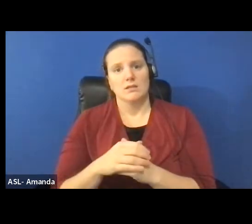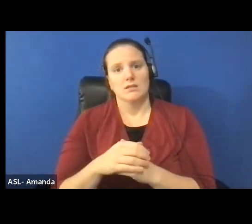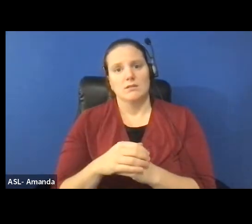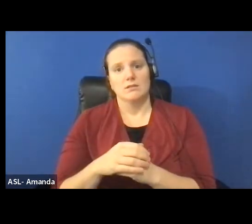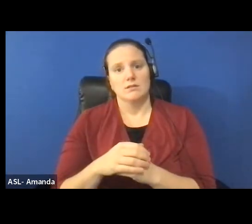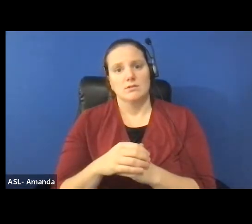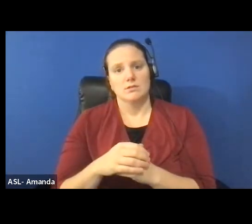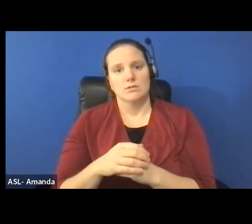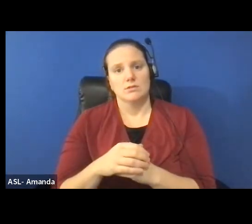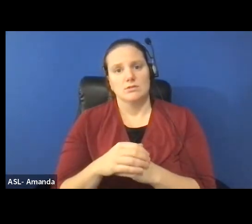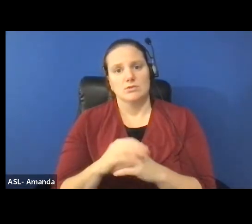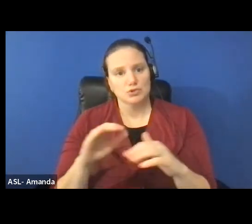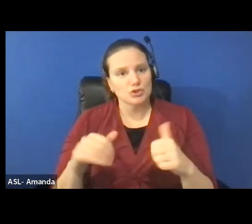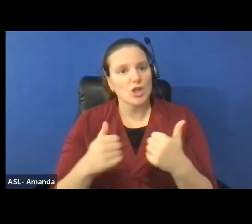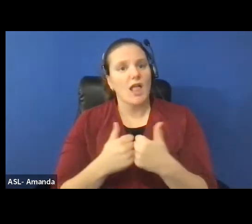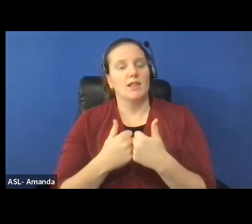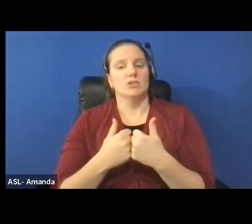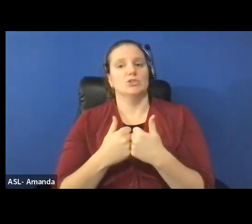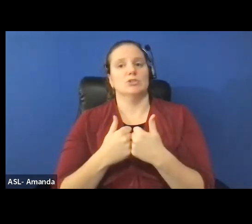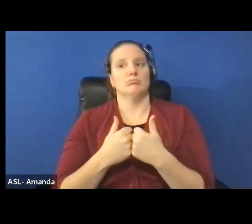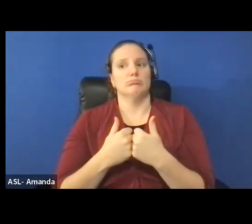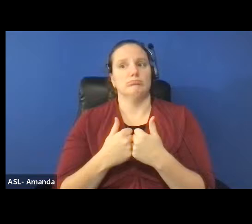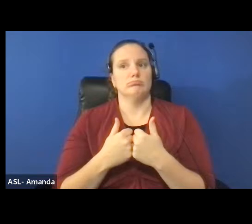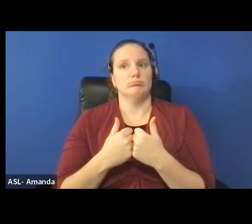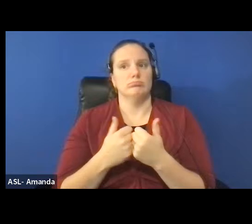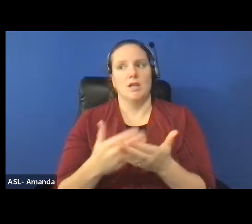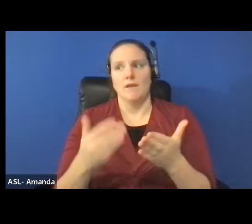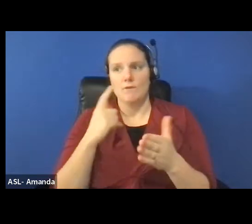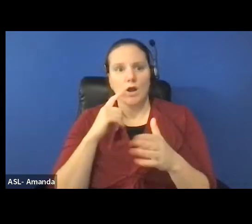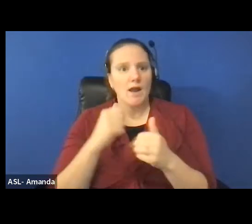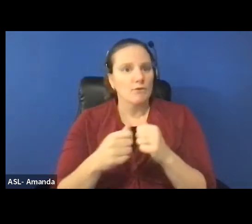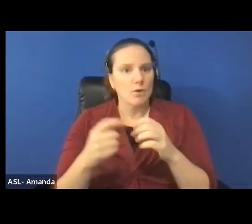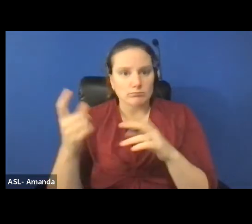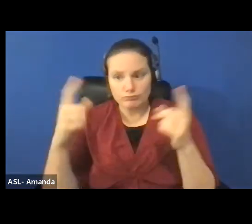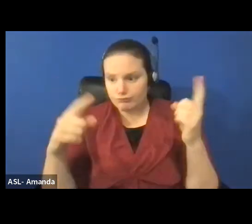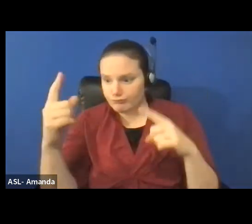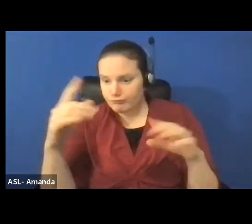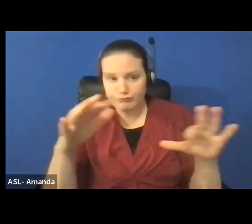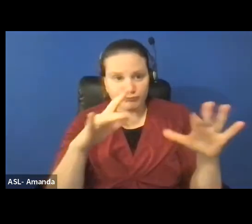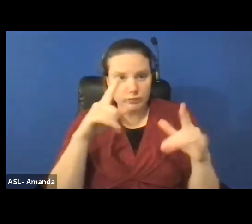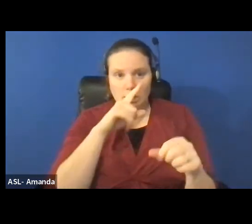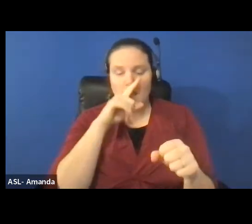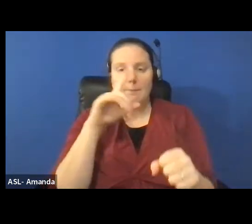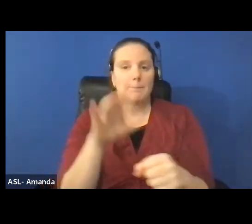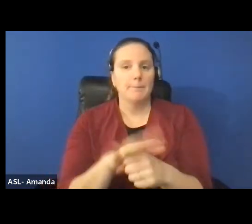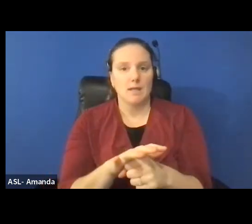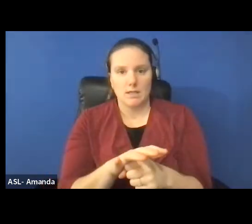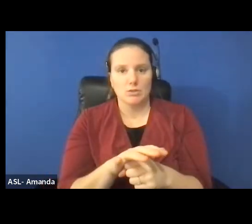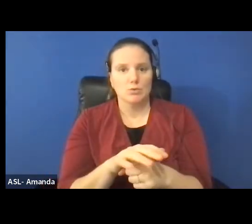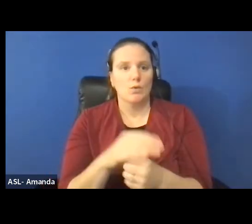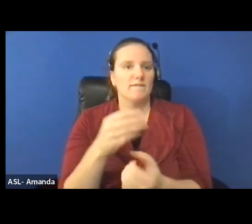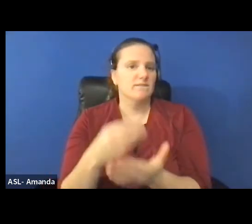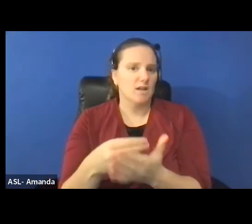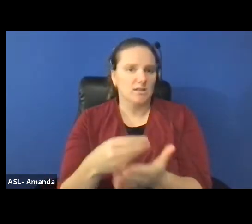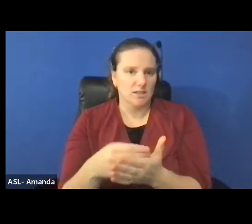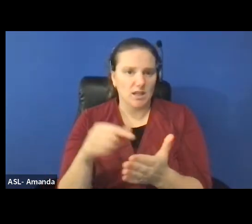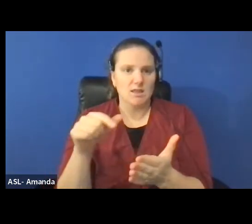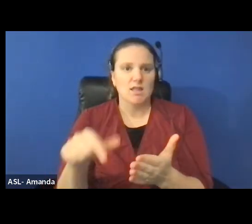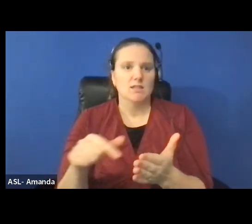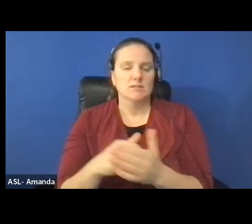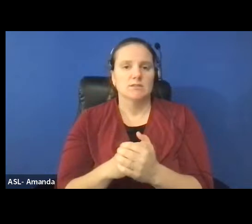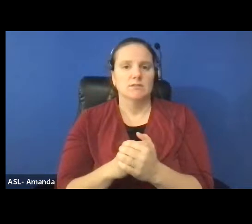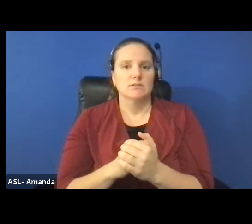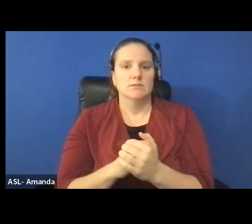and challenging lift to get everybody up to speed and have them commit to funding this